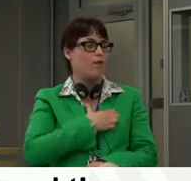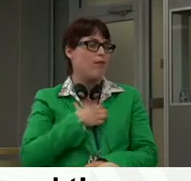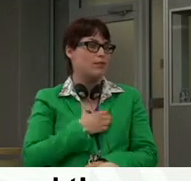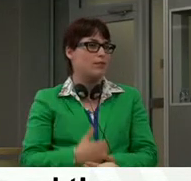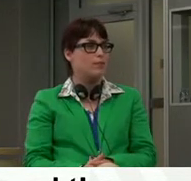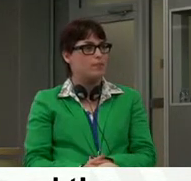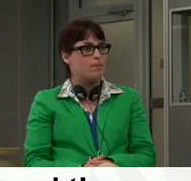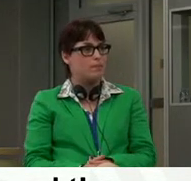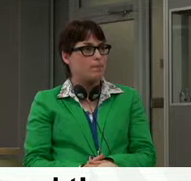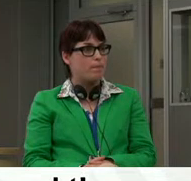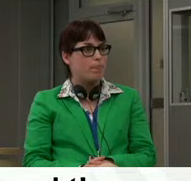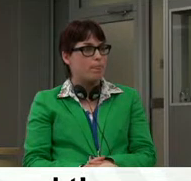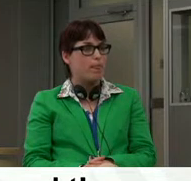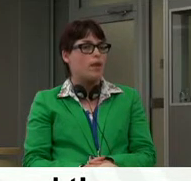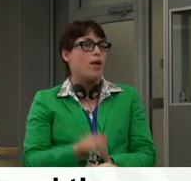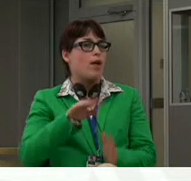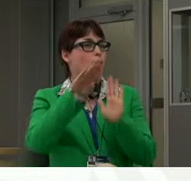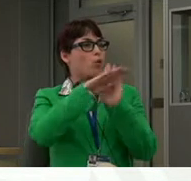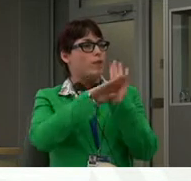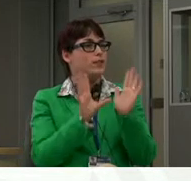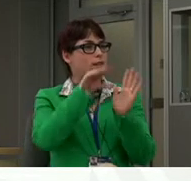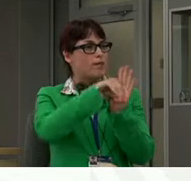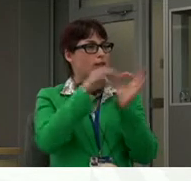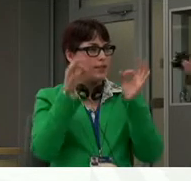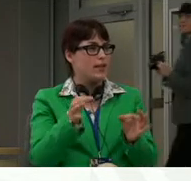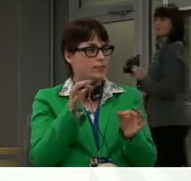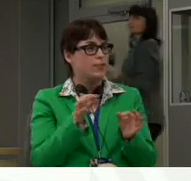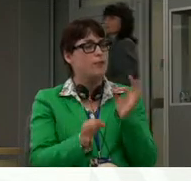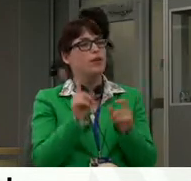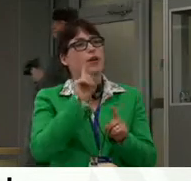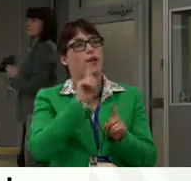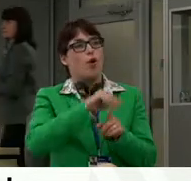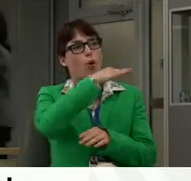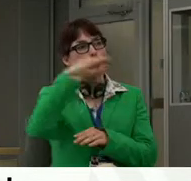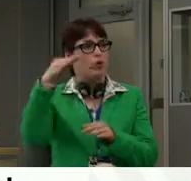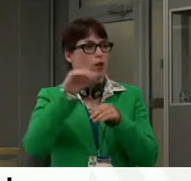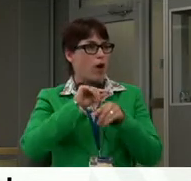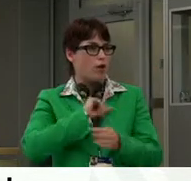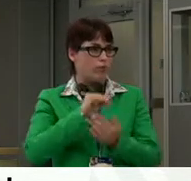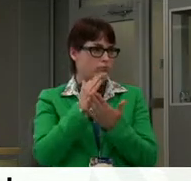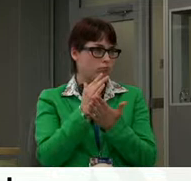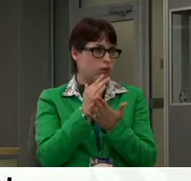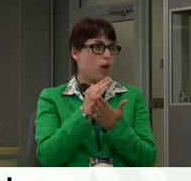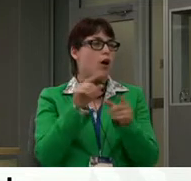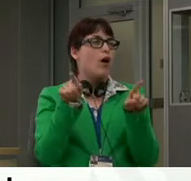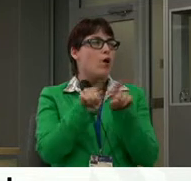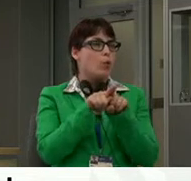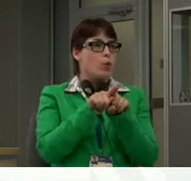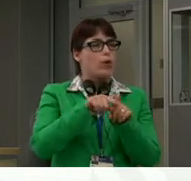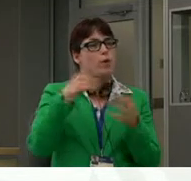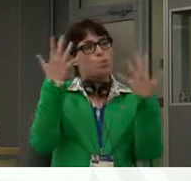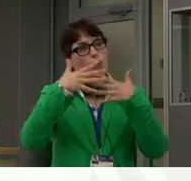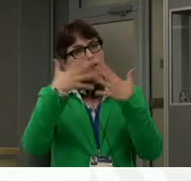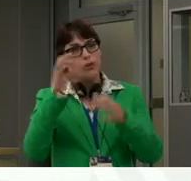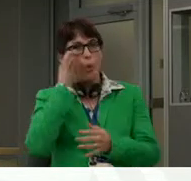They need good education, they need employment, they have to be valued, they have to feel that they are needed by